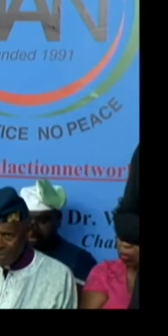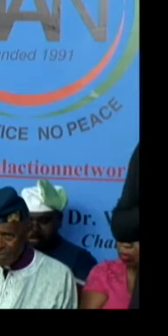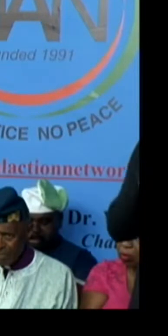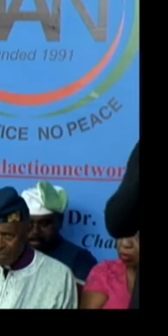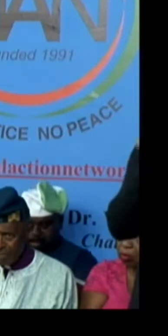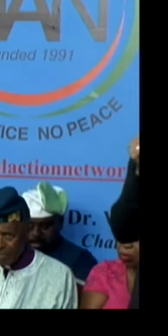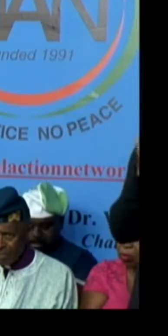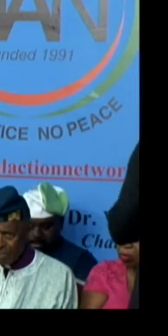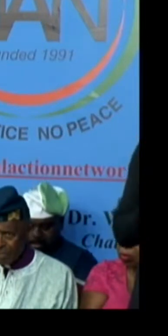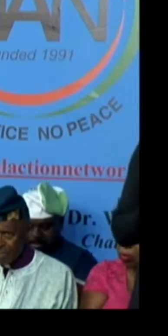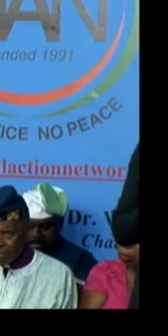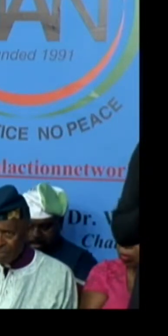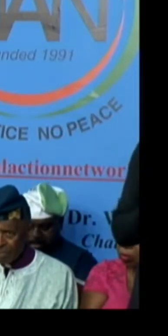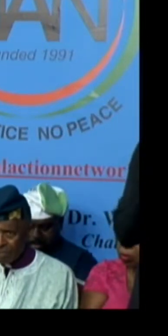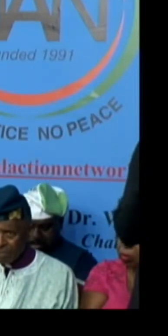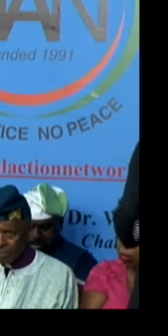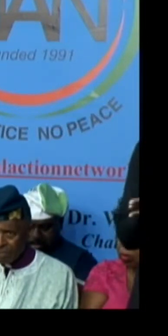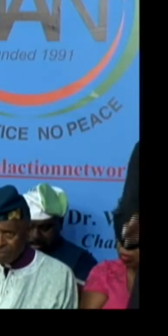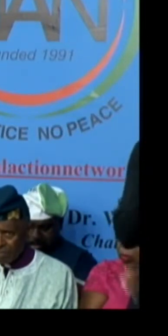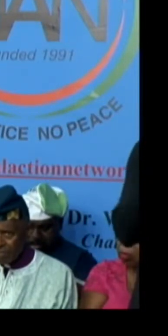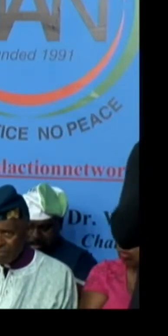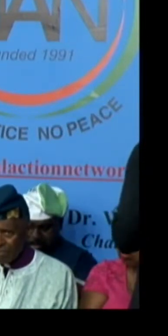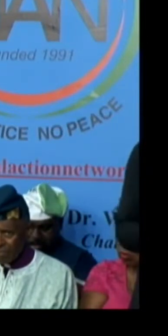We need to deal with facts.